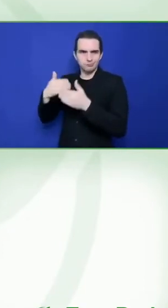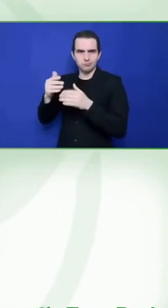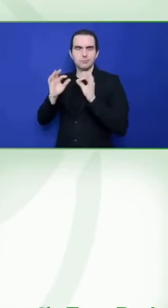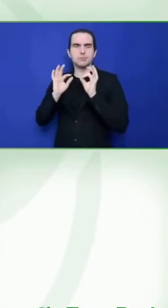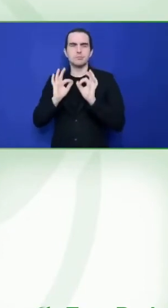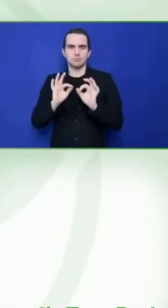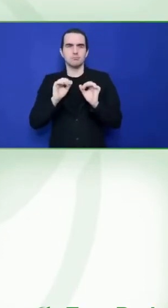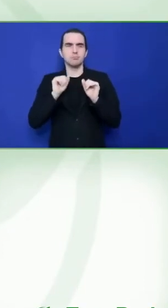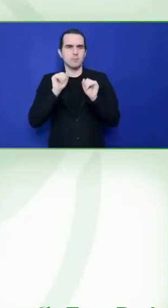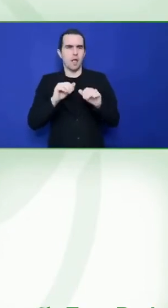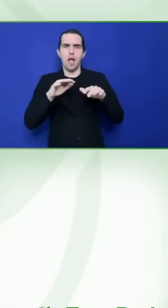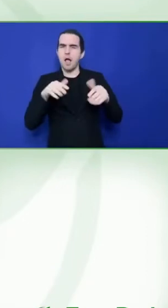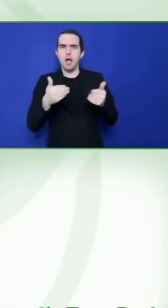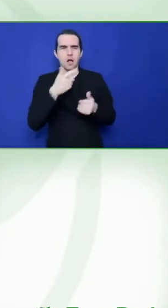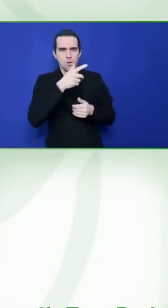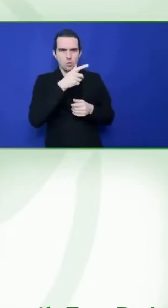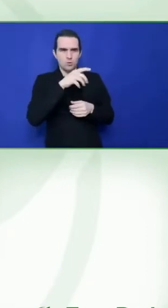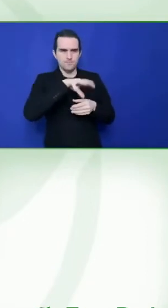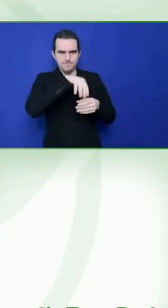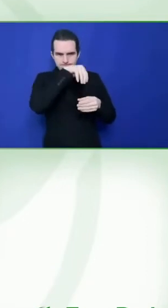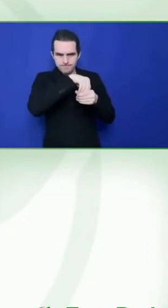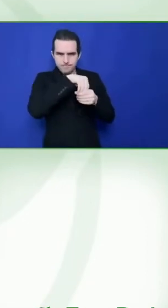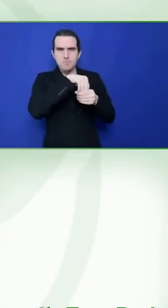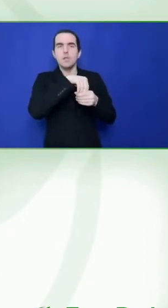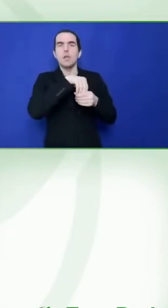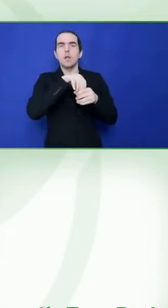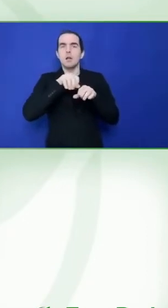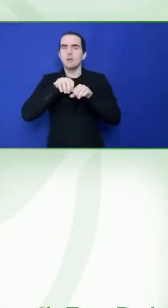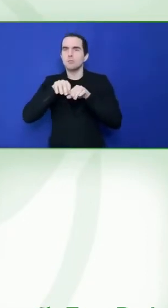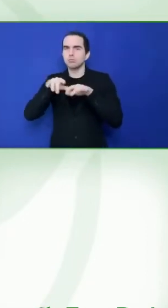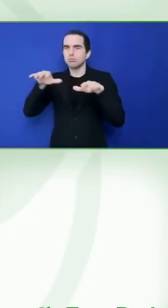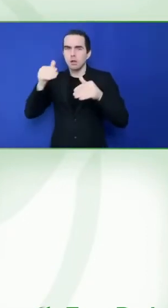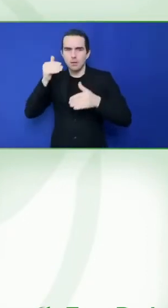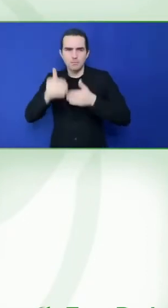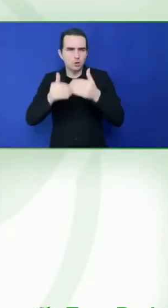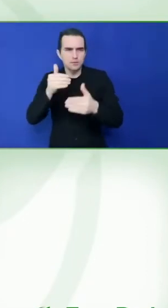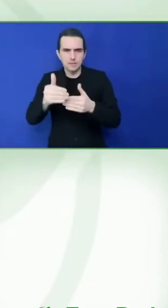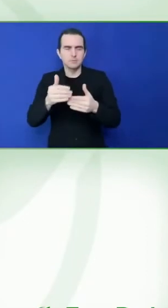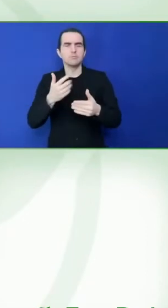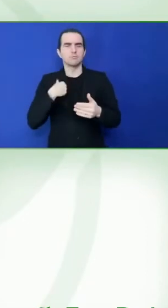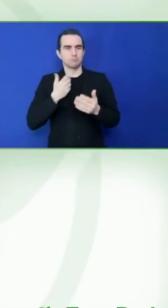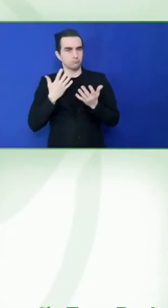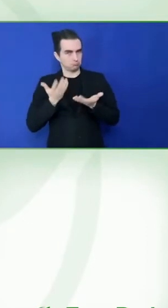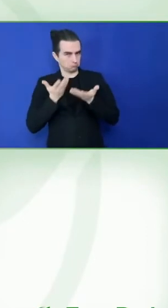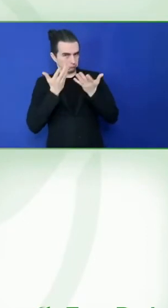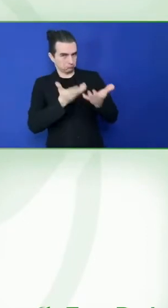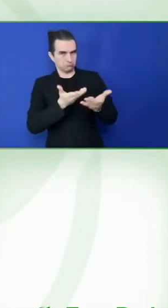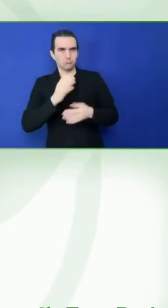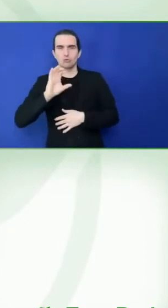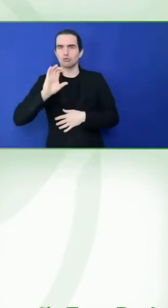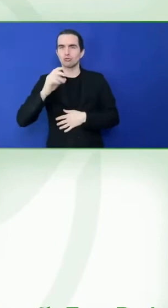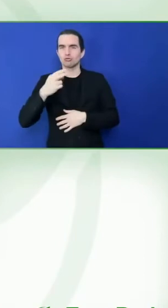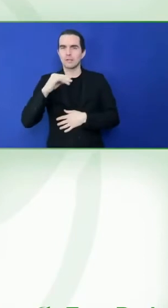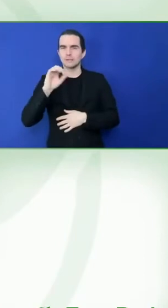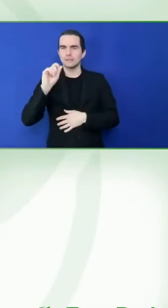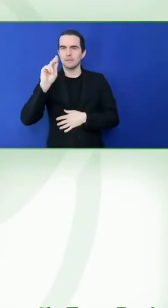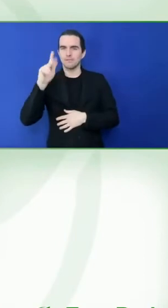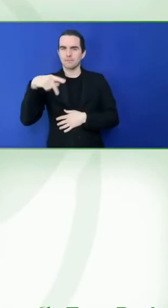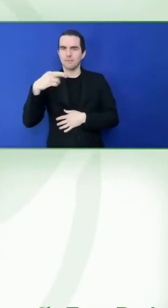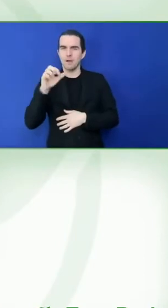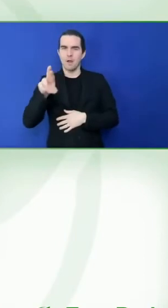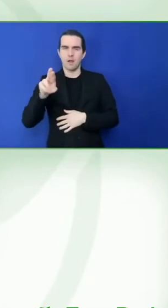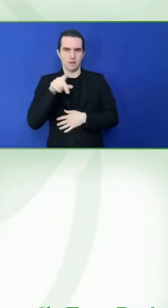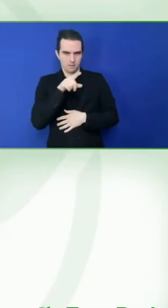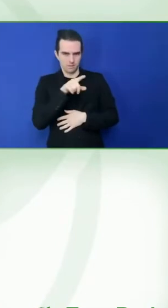Hello, my name is Christopher. Again, on the panel, I guess. I'm a white male, well-earned gray hair with 30